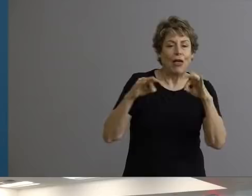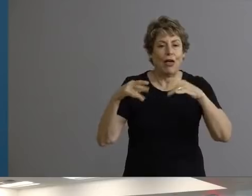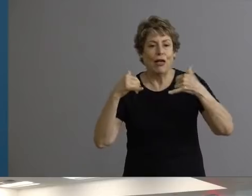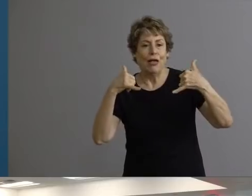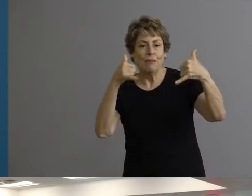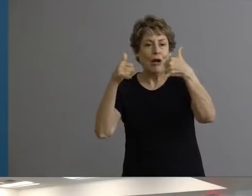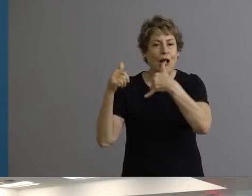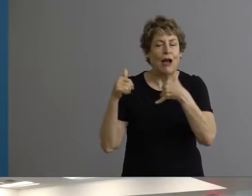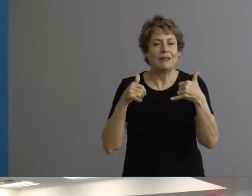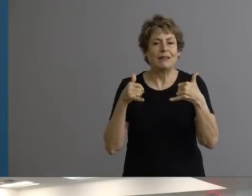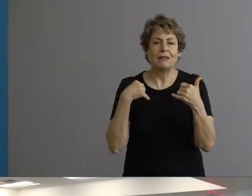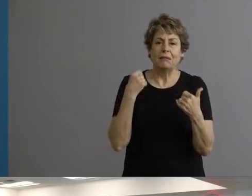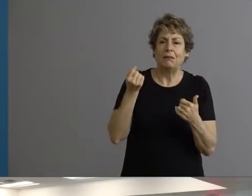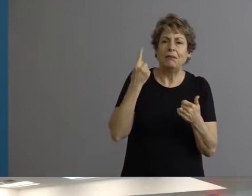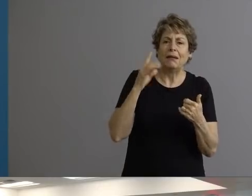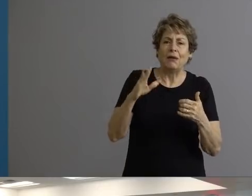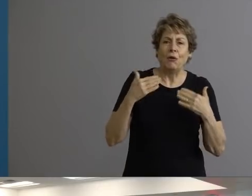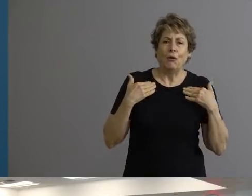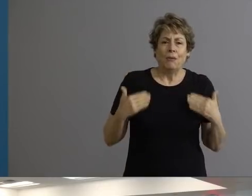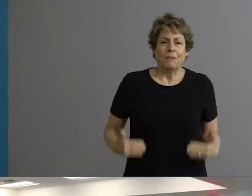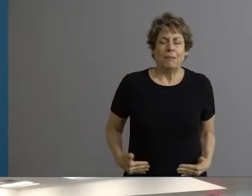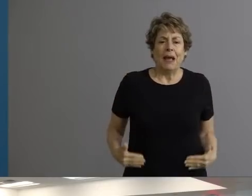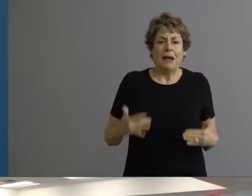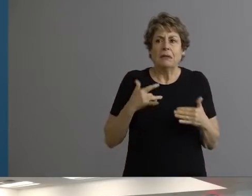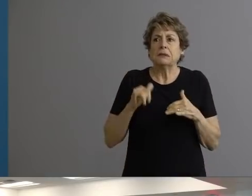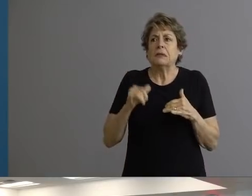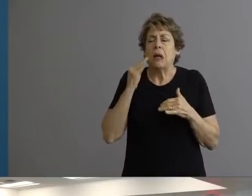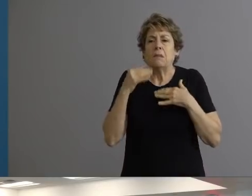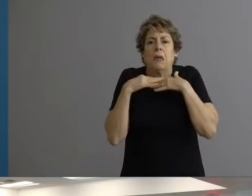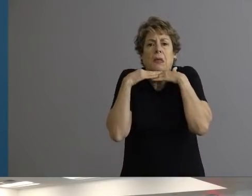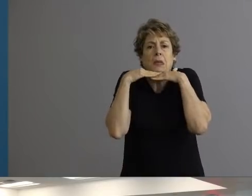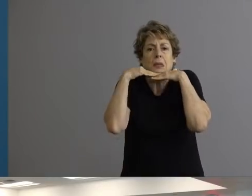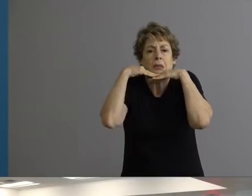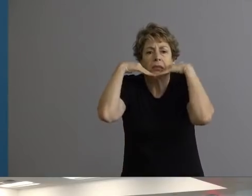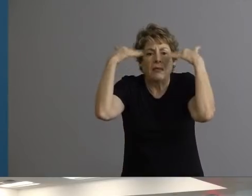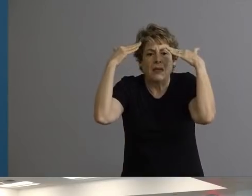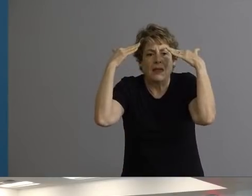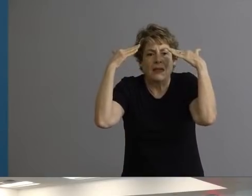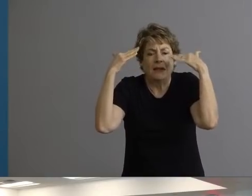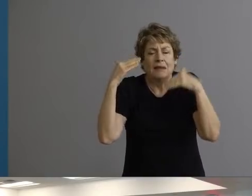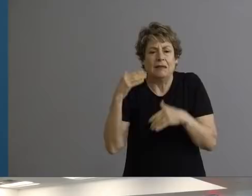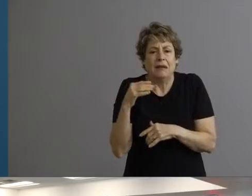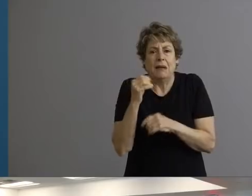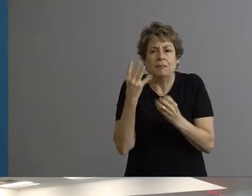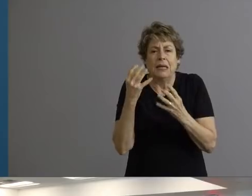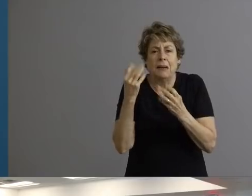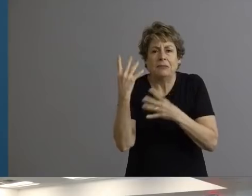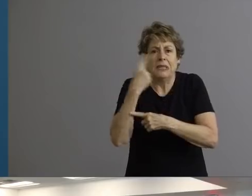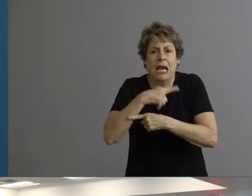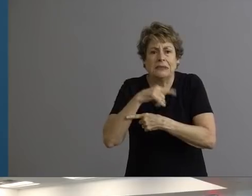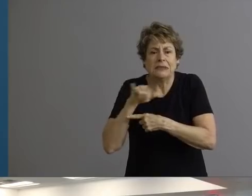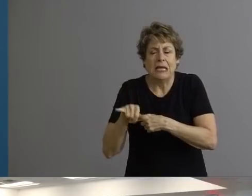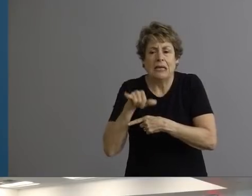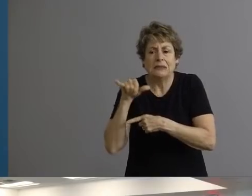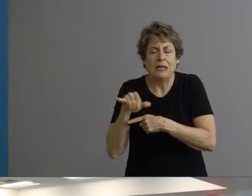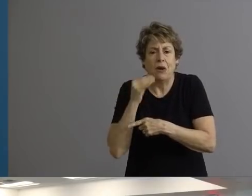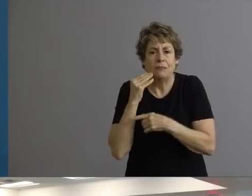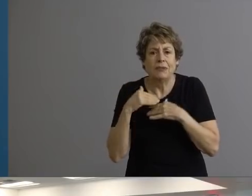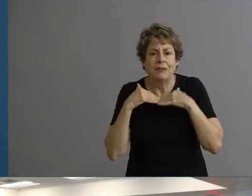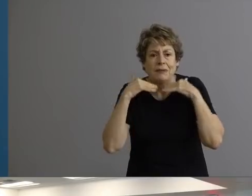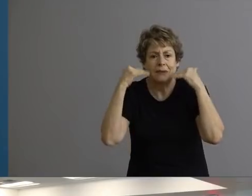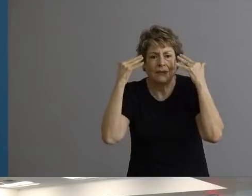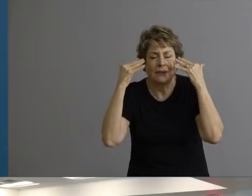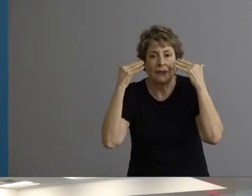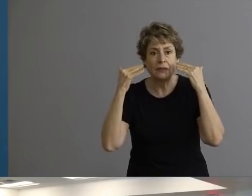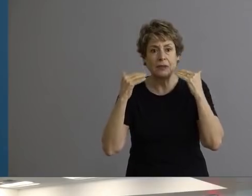had, for 45 days, basically stayed at home. And for 2 weeks, we still didn't see much of a rise.